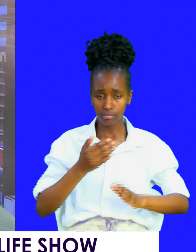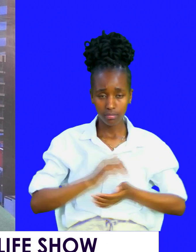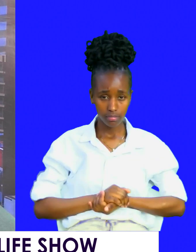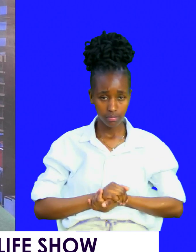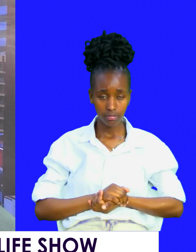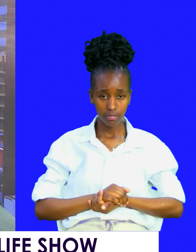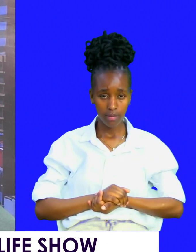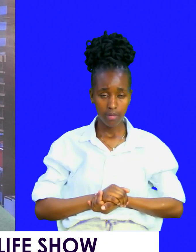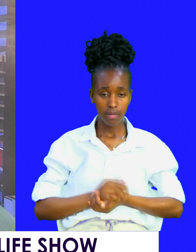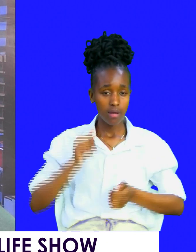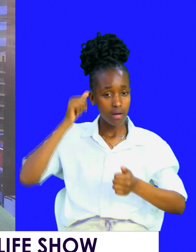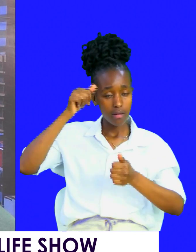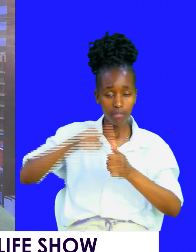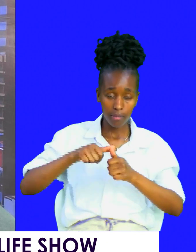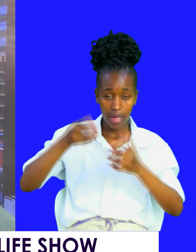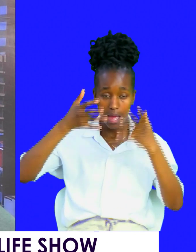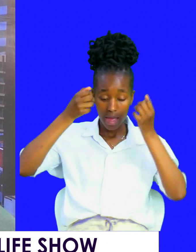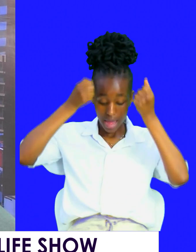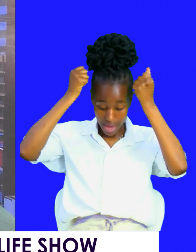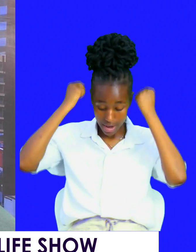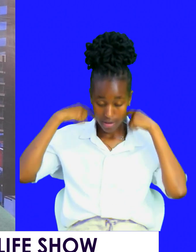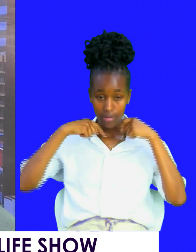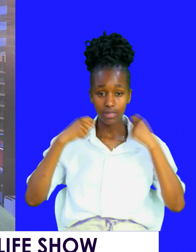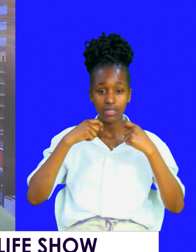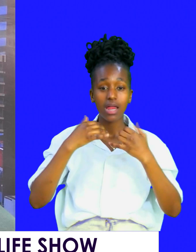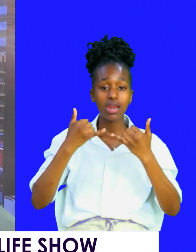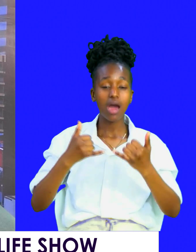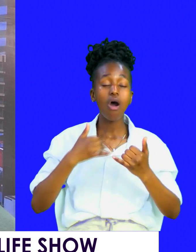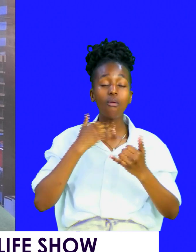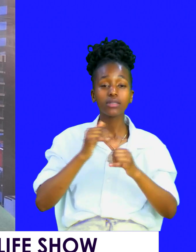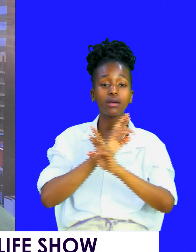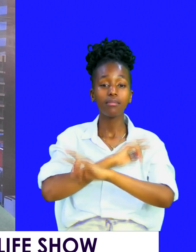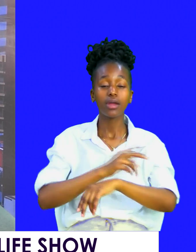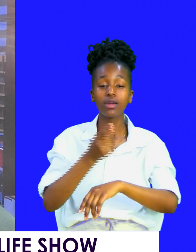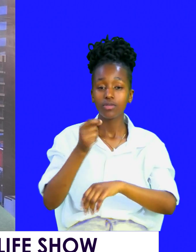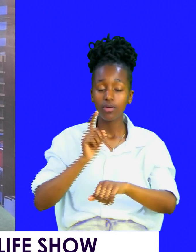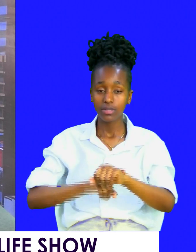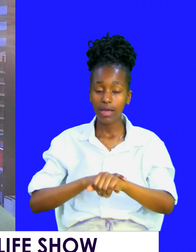the helmet. I'm talking about protecting your mind. Let me go for a break as I